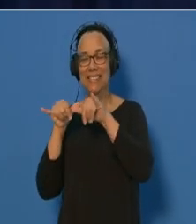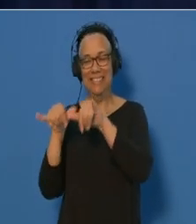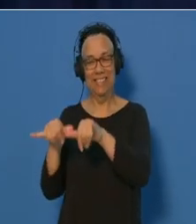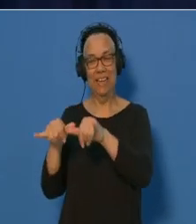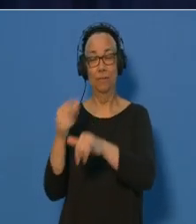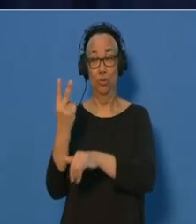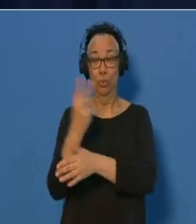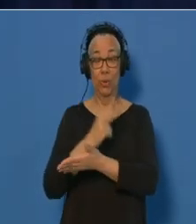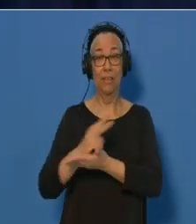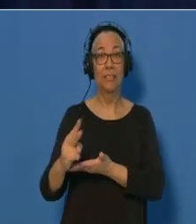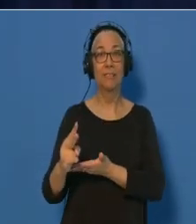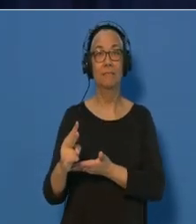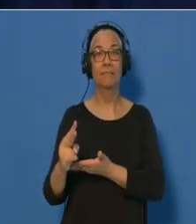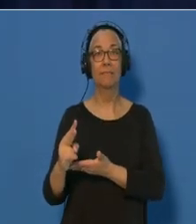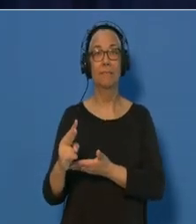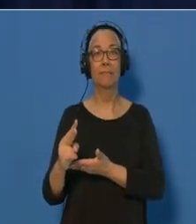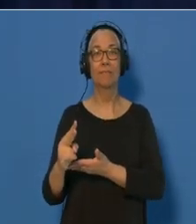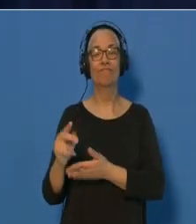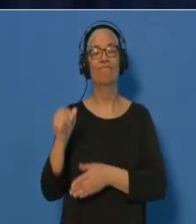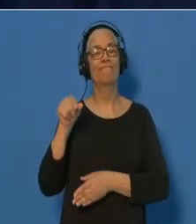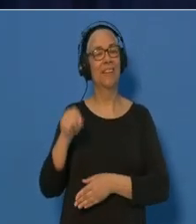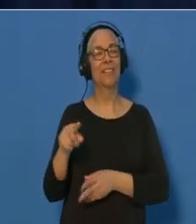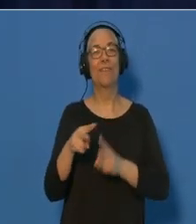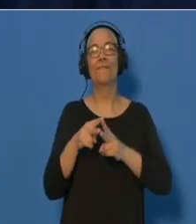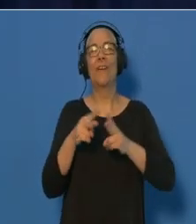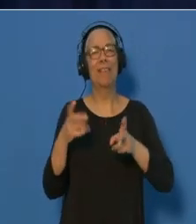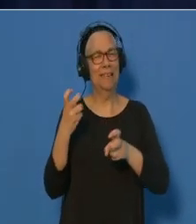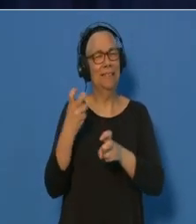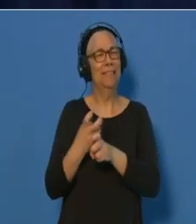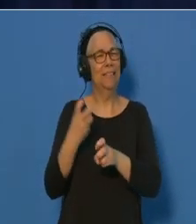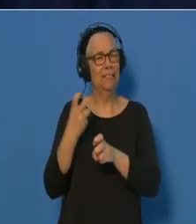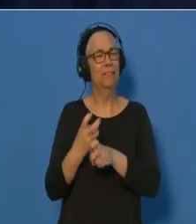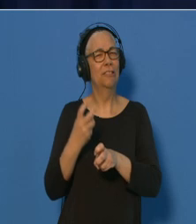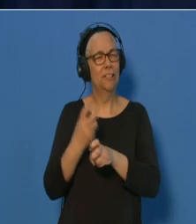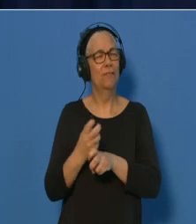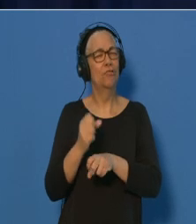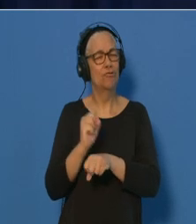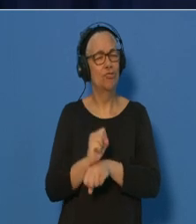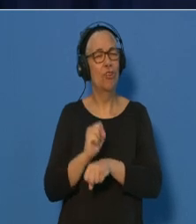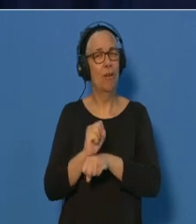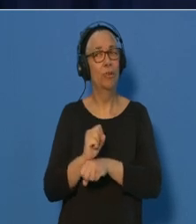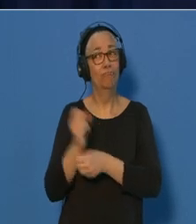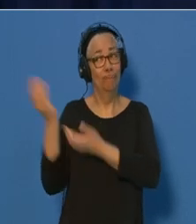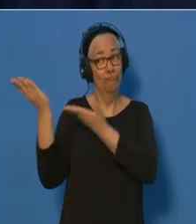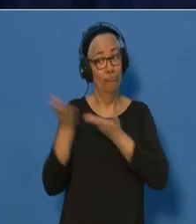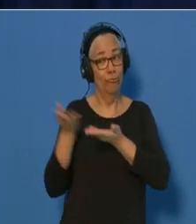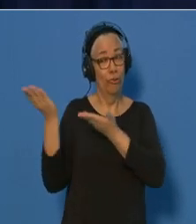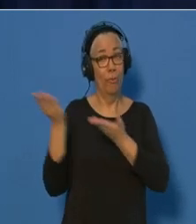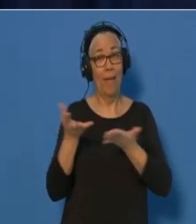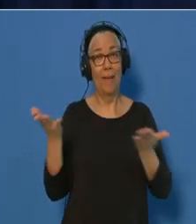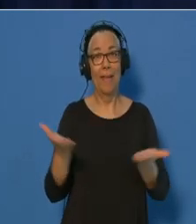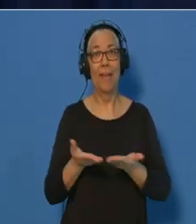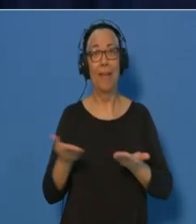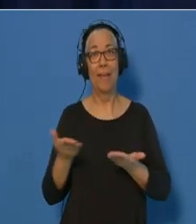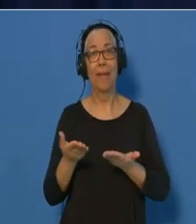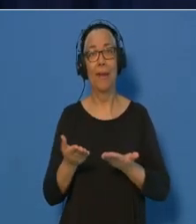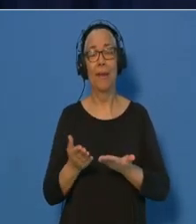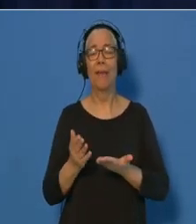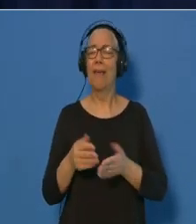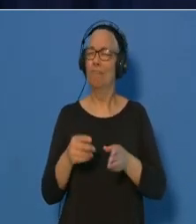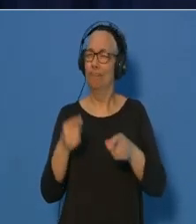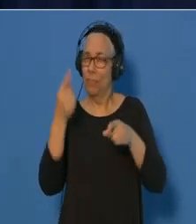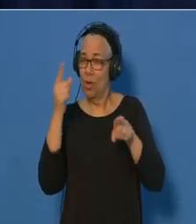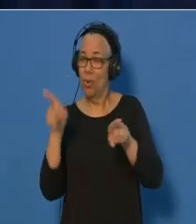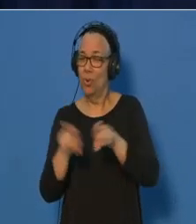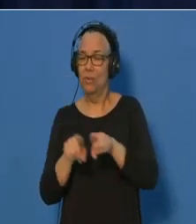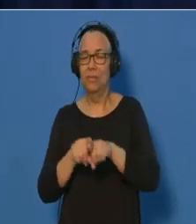2 weeks. This was a very difficult task to get these persons back here, and according to the Centers for Disease Control and